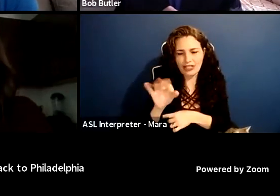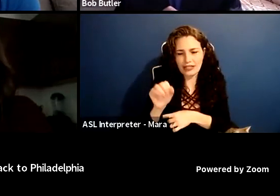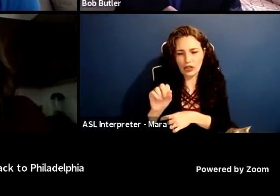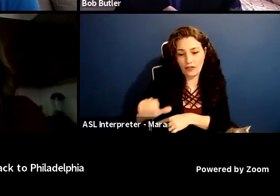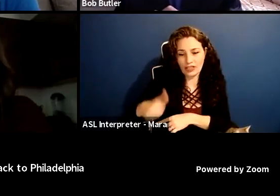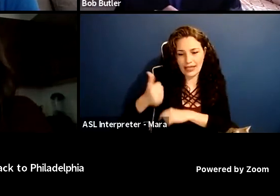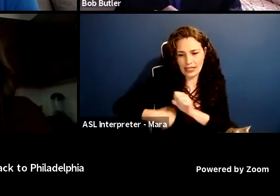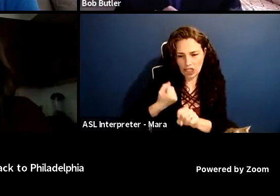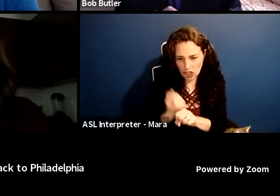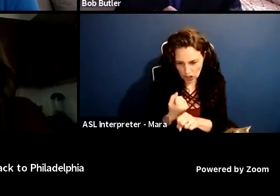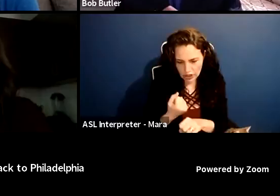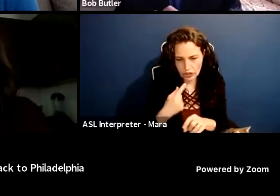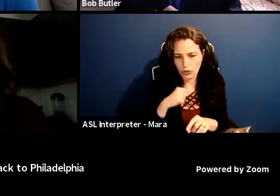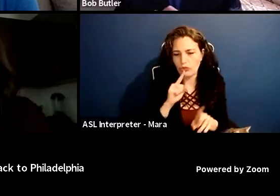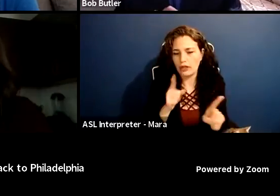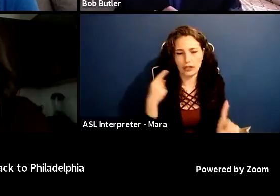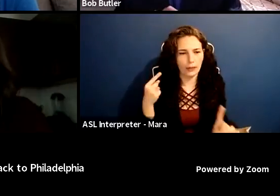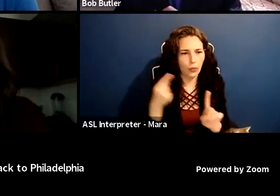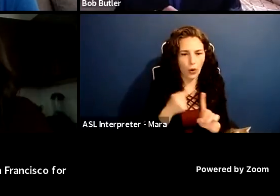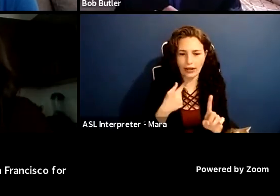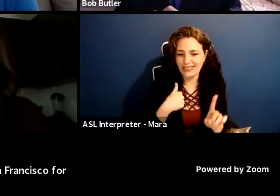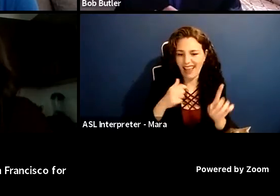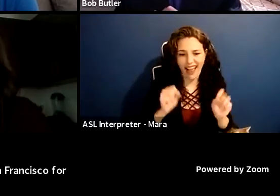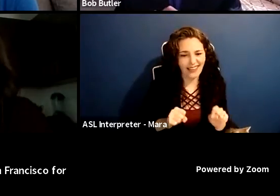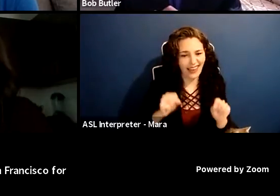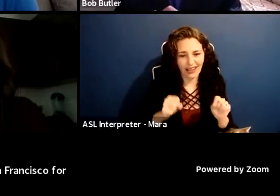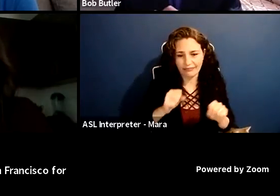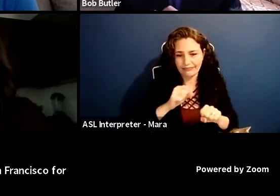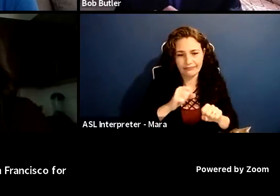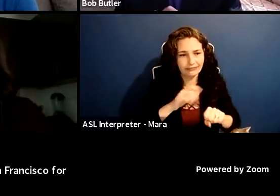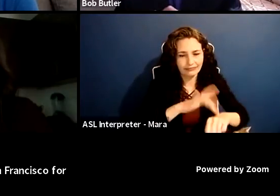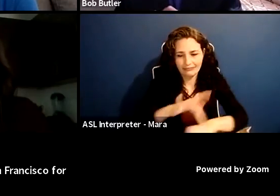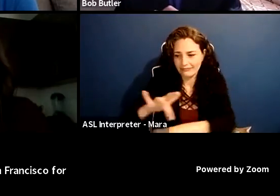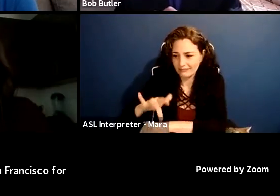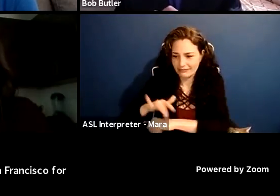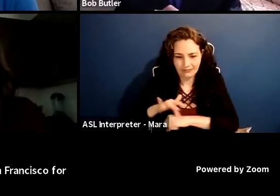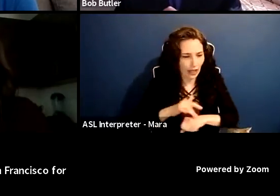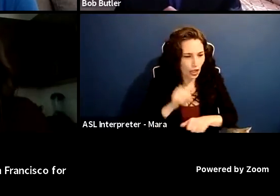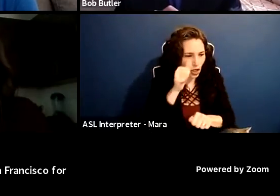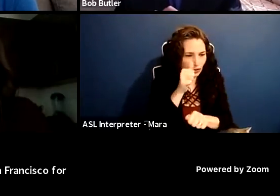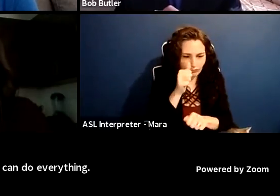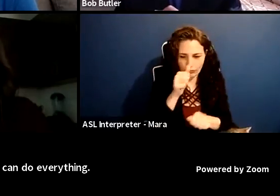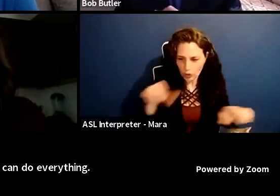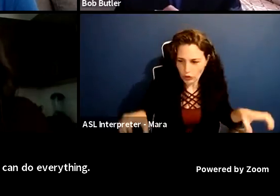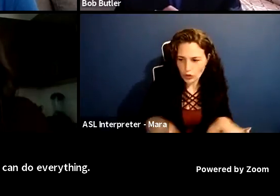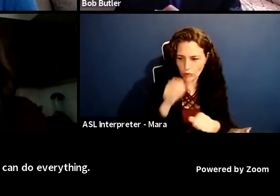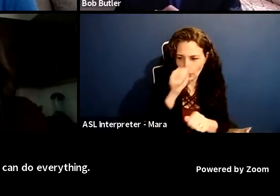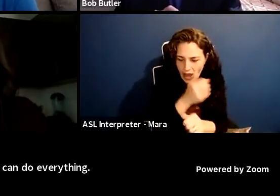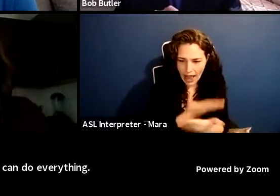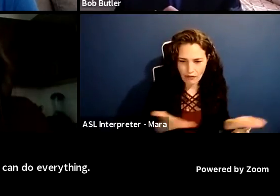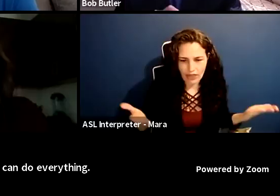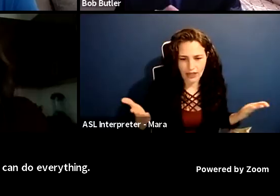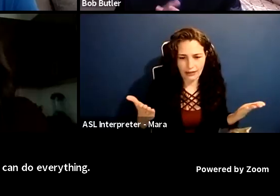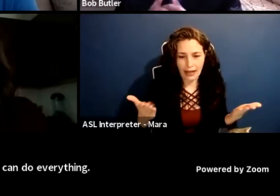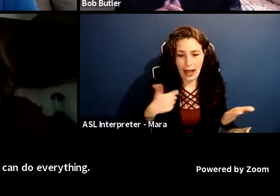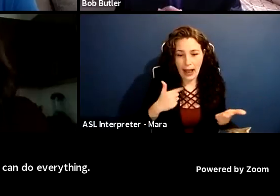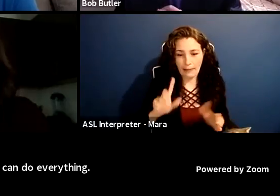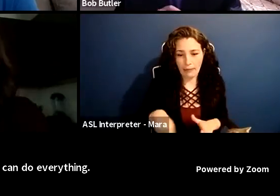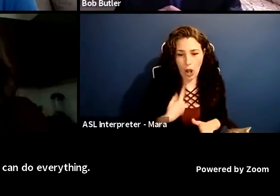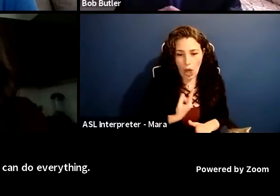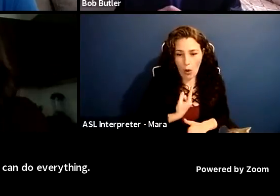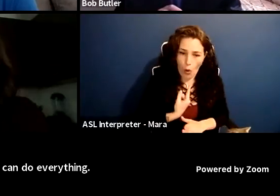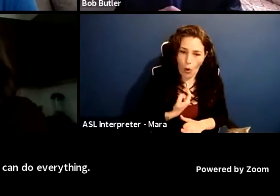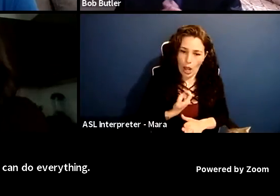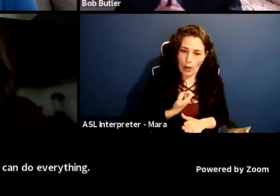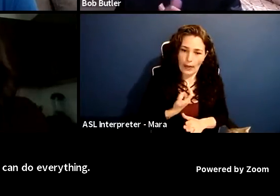can do everything. I one-man banded in San Francisco. So it's not something that you escape as you move up